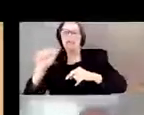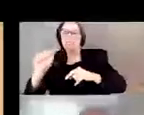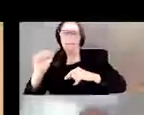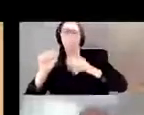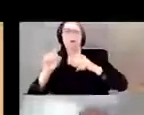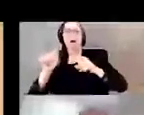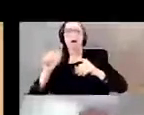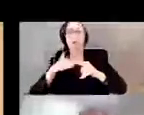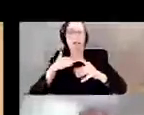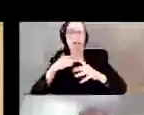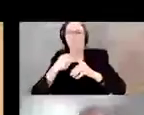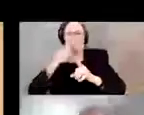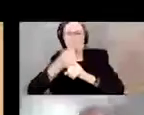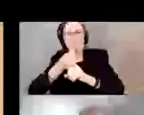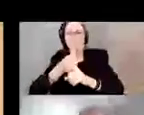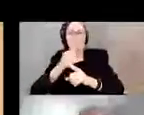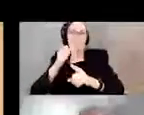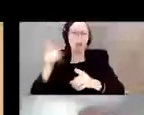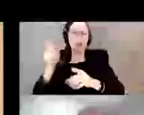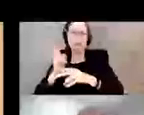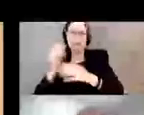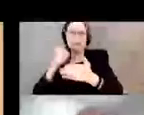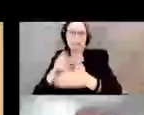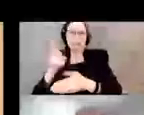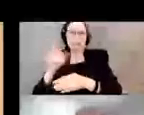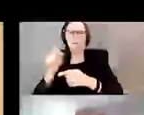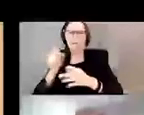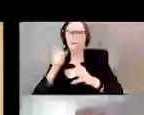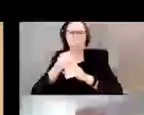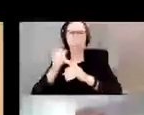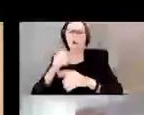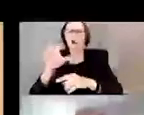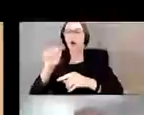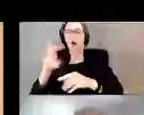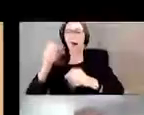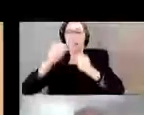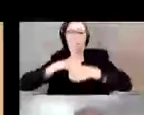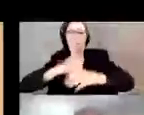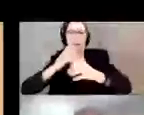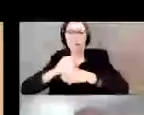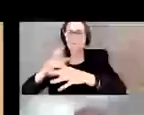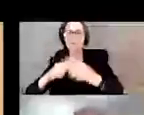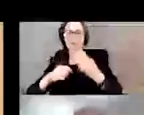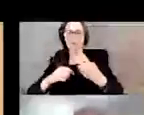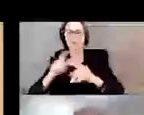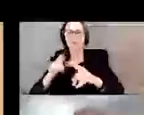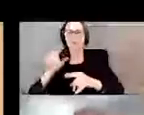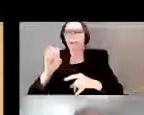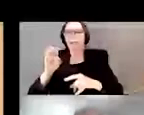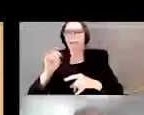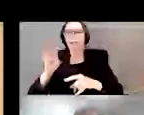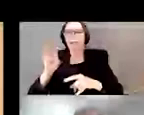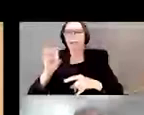against American targets. Okay, in the 1990s, they conduct car bombings of two different embassies in East Africa on the same